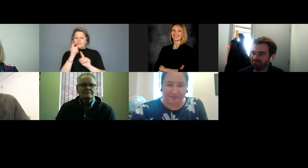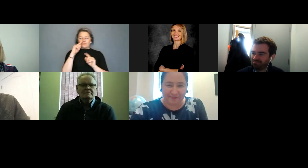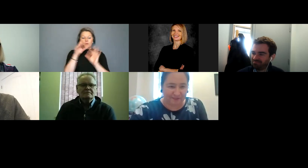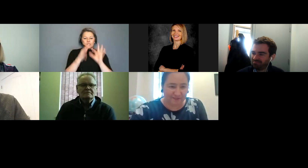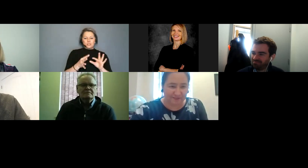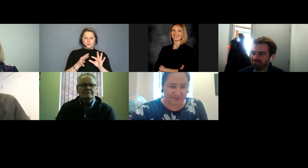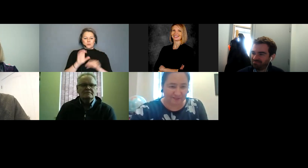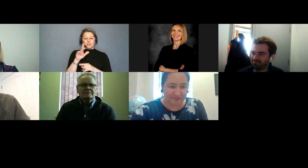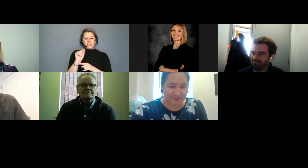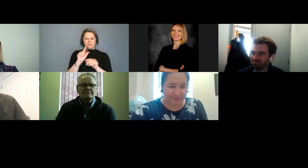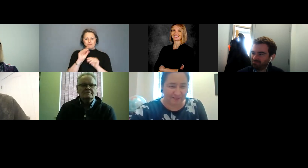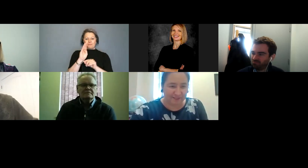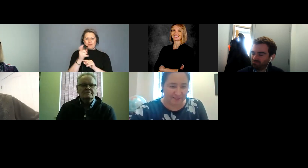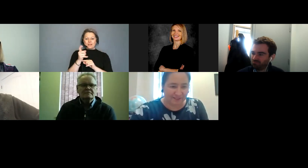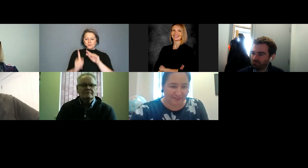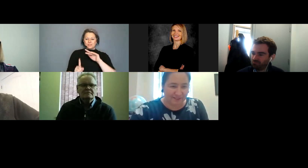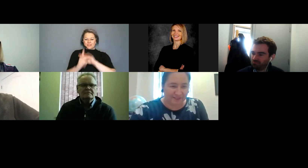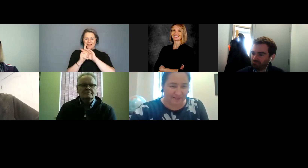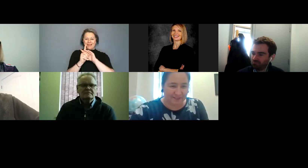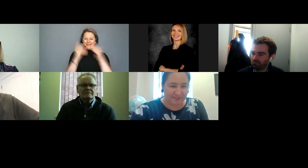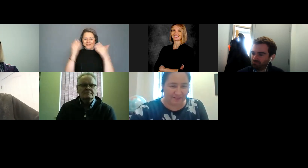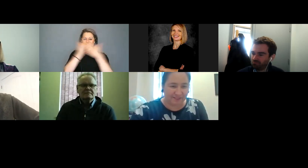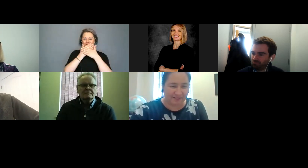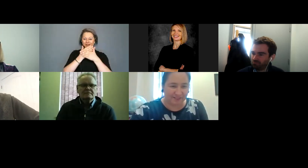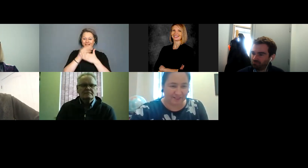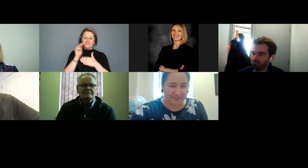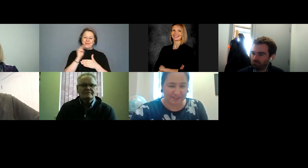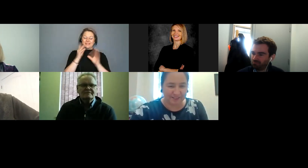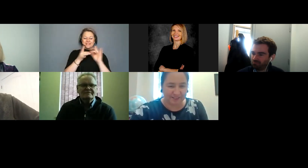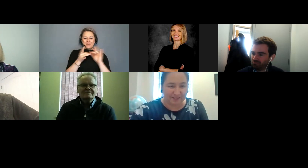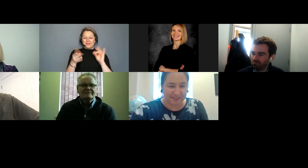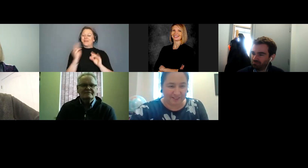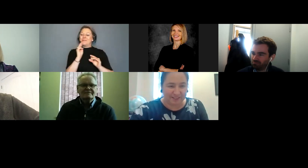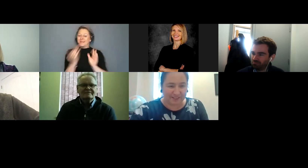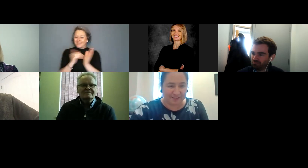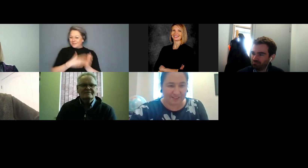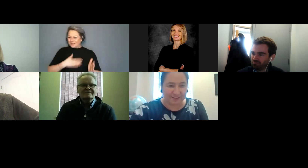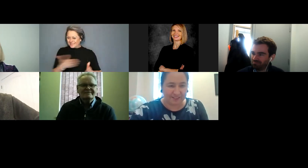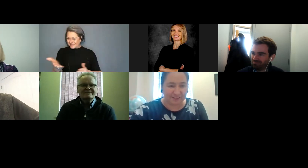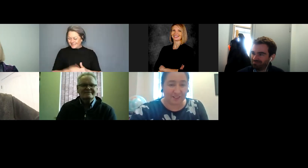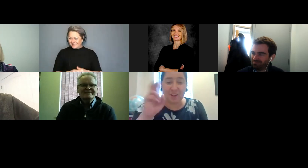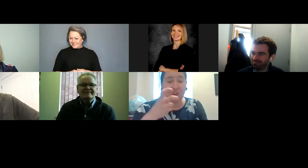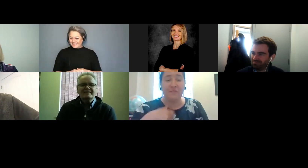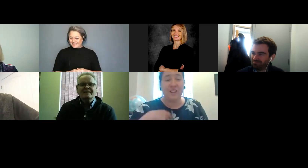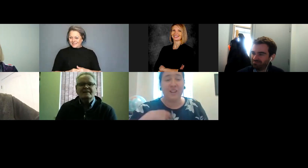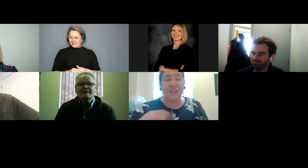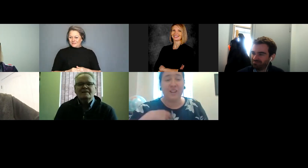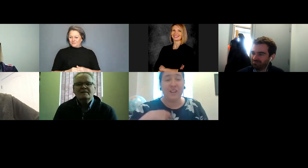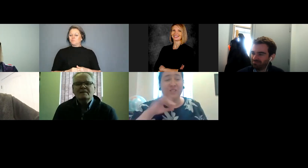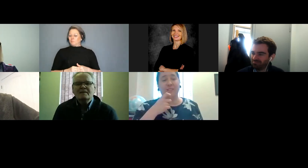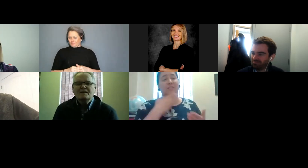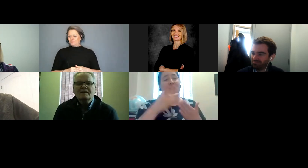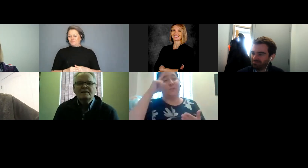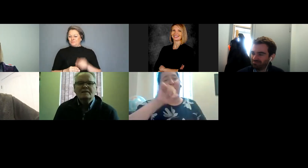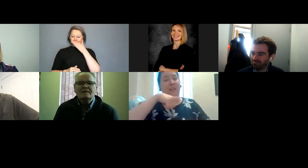One second, for the interpreter, the chat box was, and it was hiding Megan's comment. Megan just said, thanks so much for